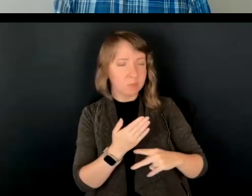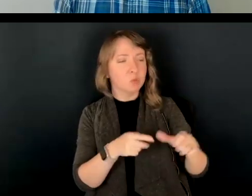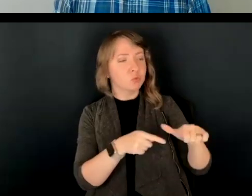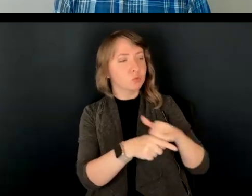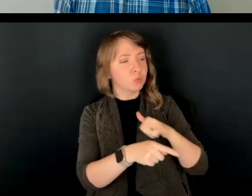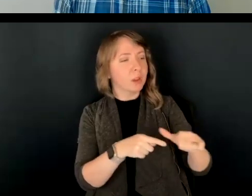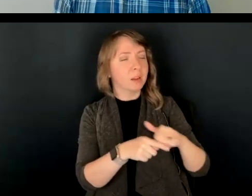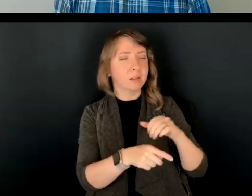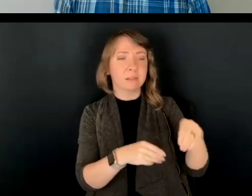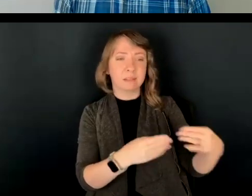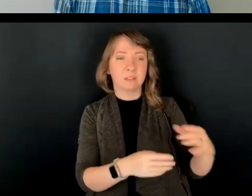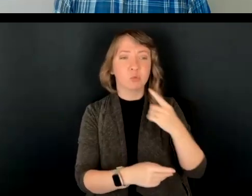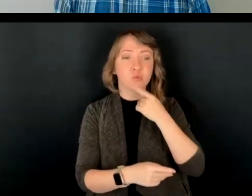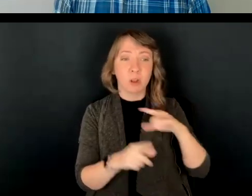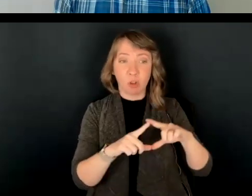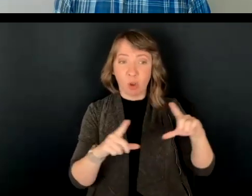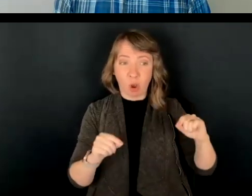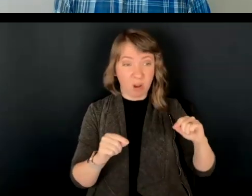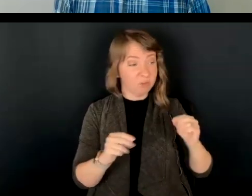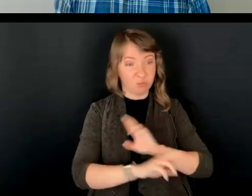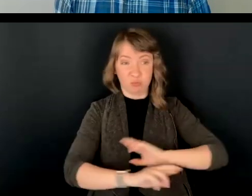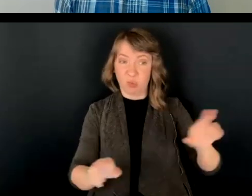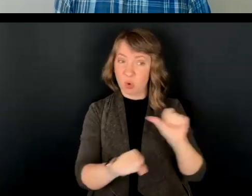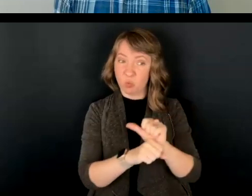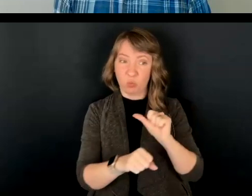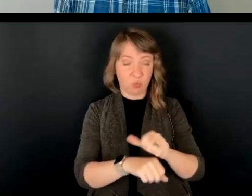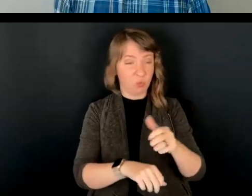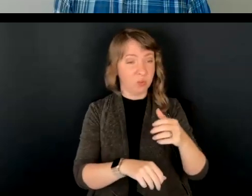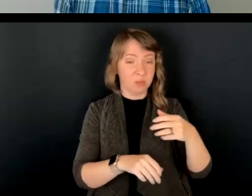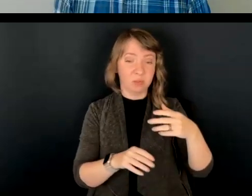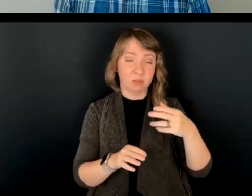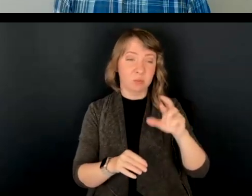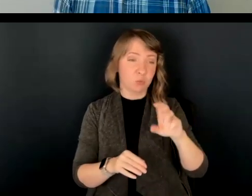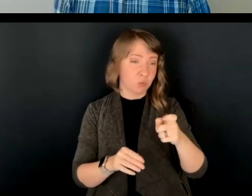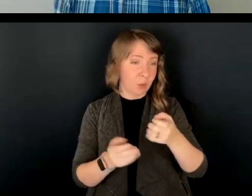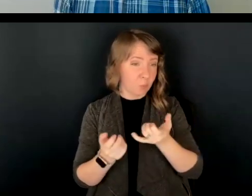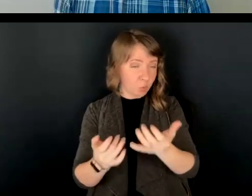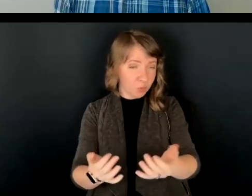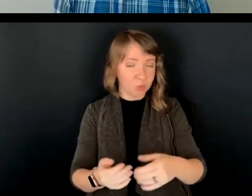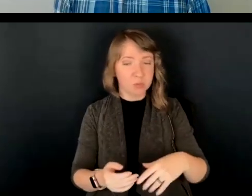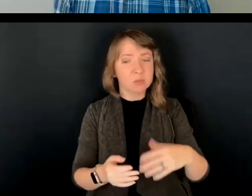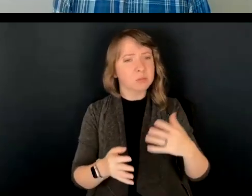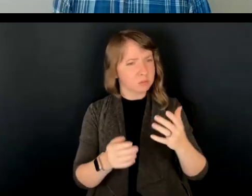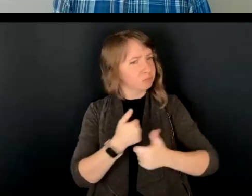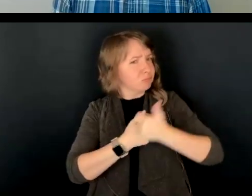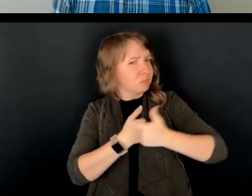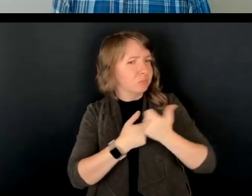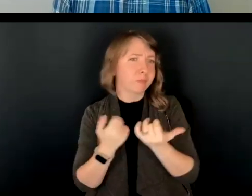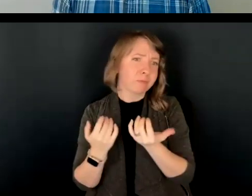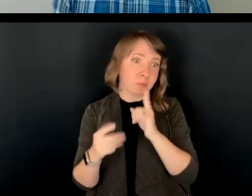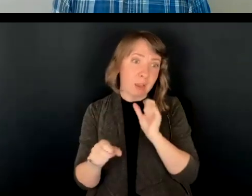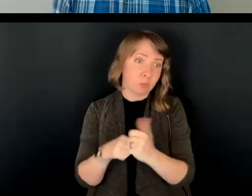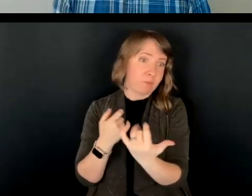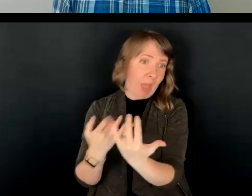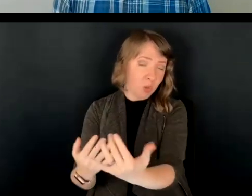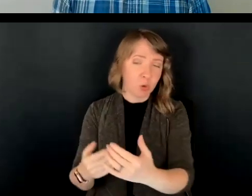carded and ready to work on fuels projects and prescribed burns. So that involved chainsaws and fire. And